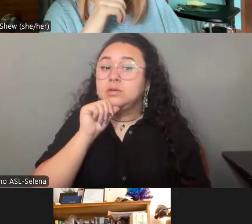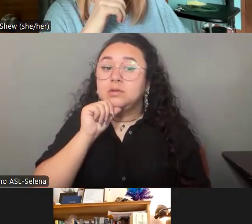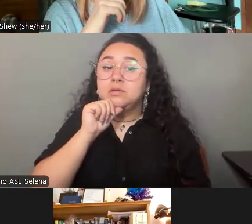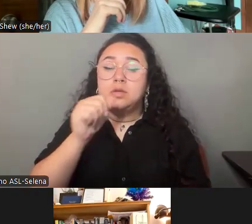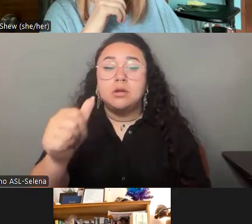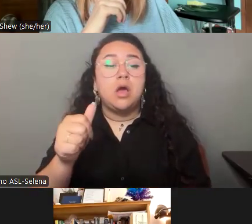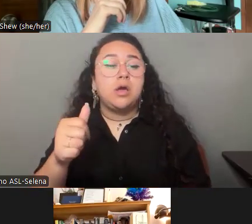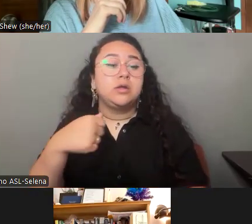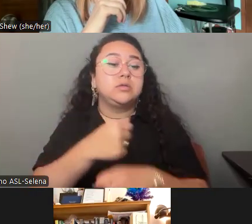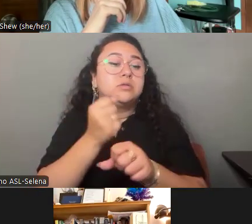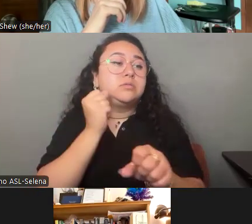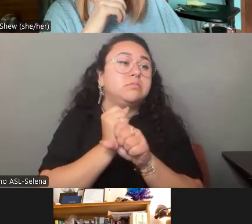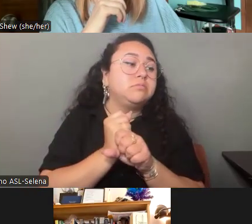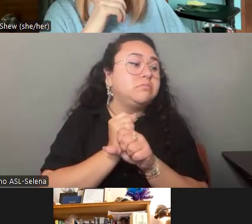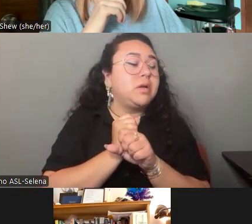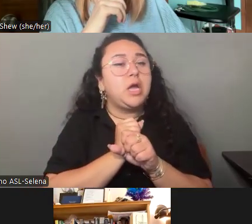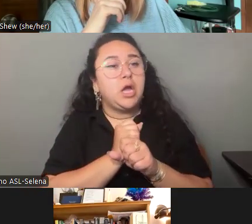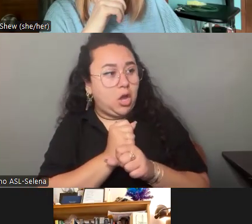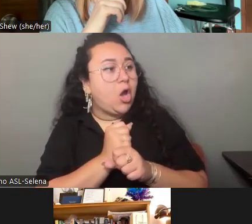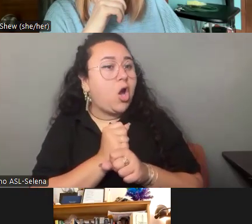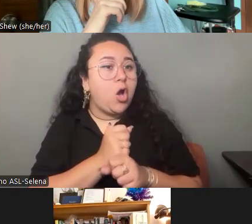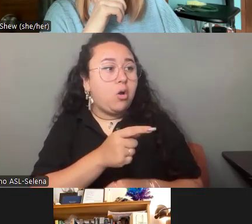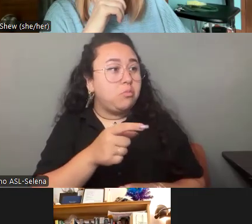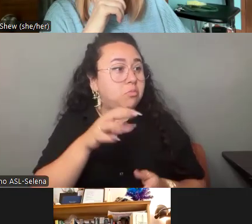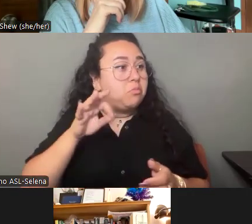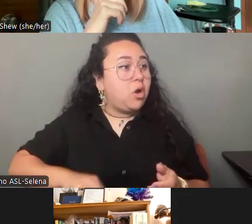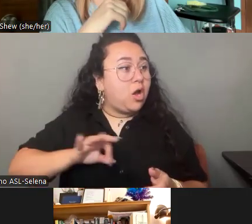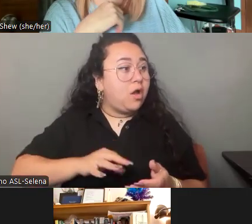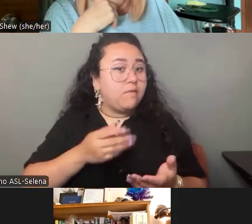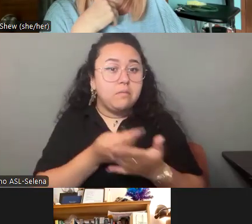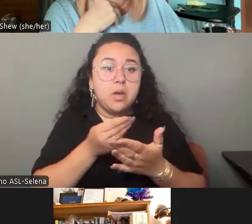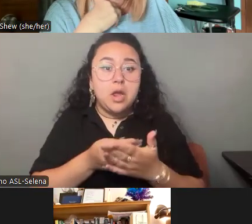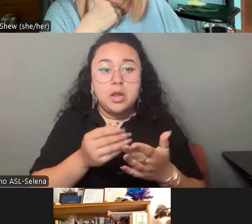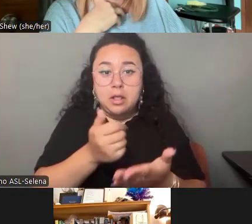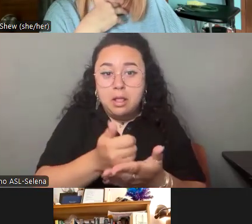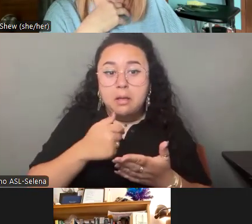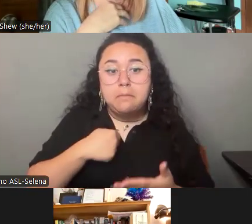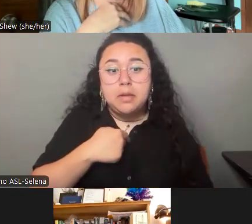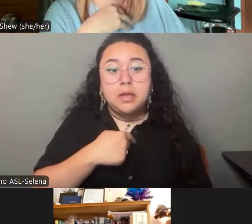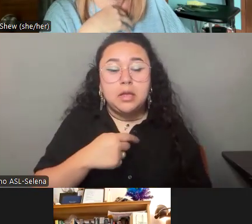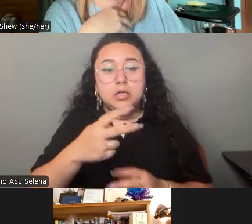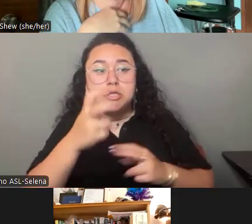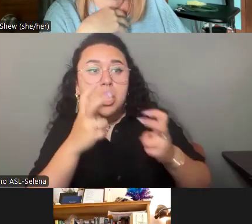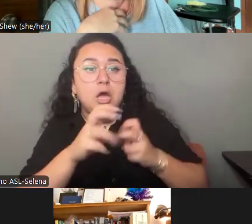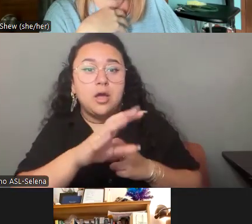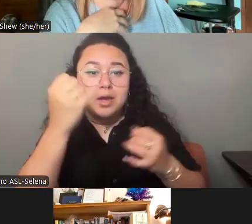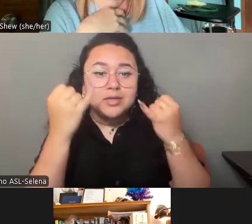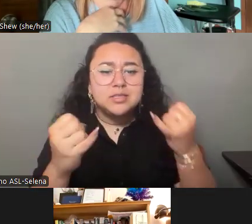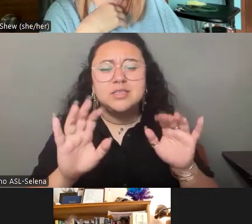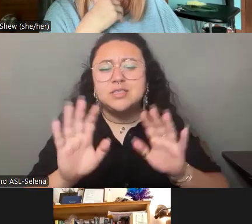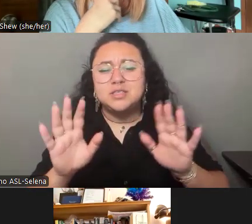commodified, is not to be extracted from, is meant to be recognized as